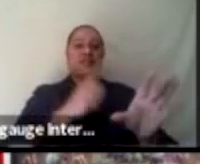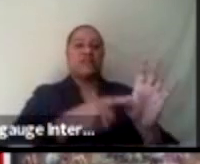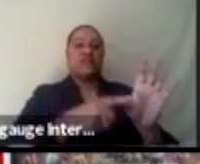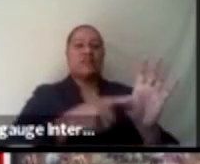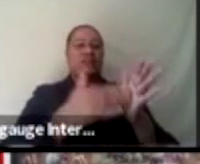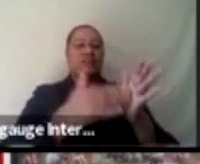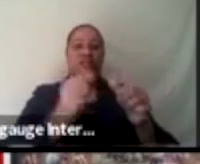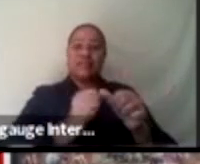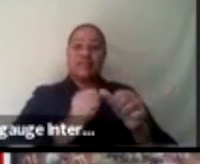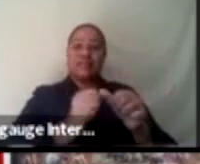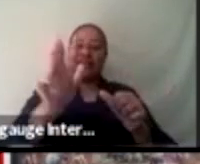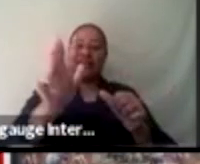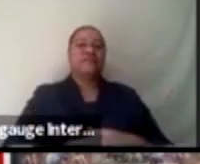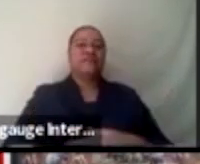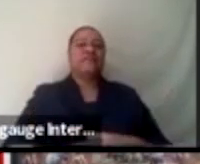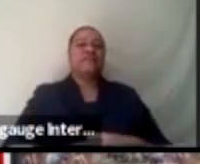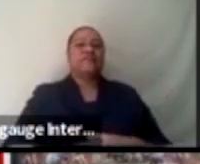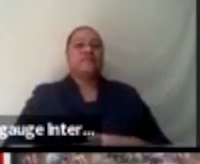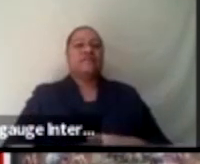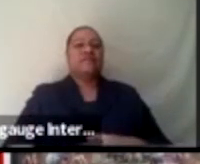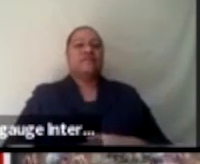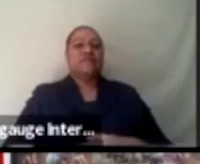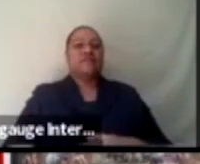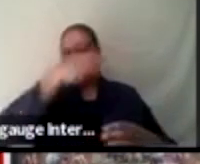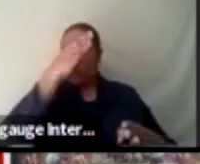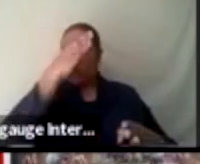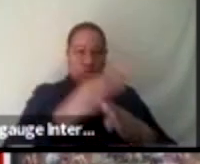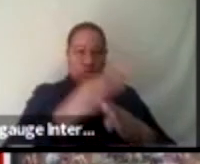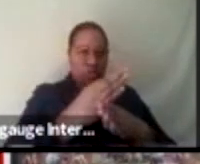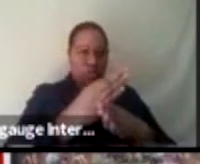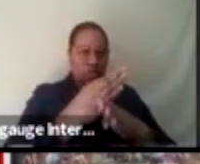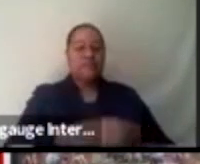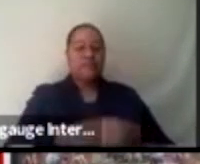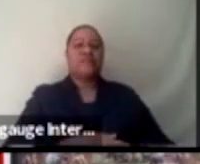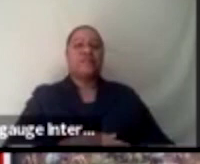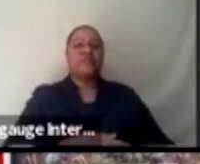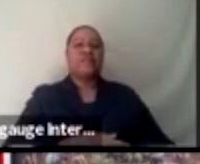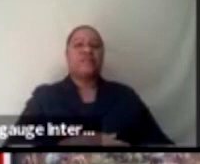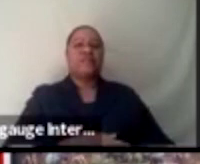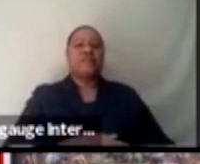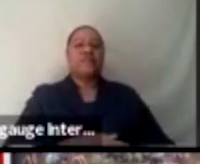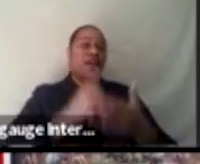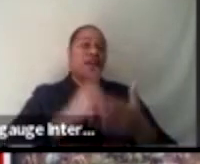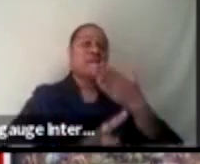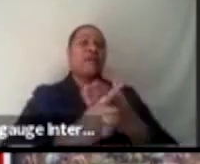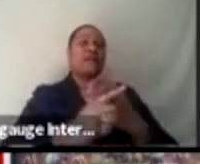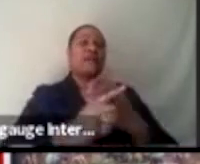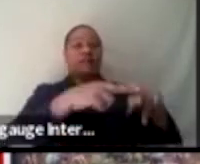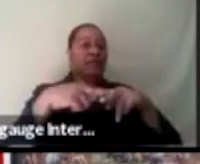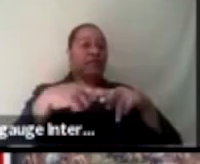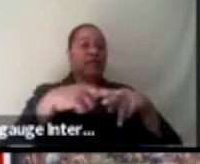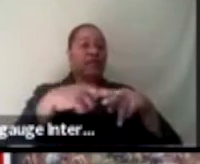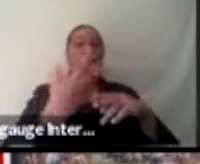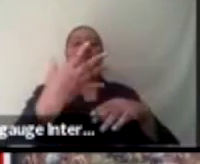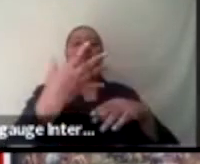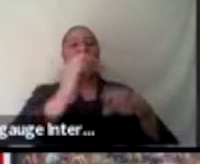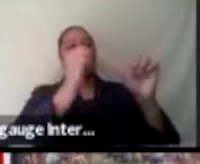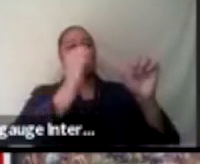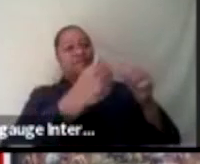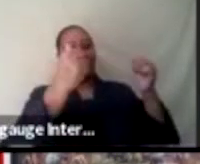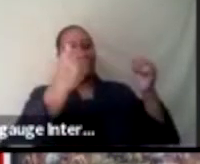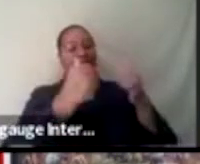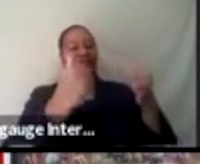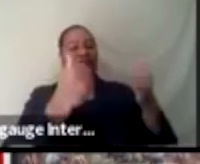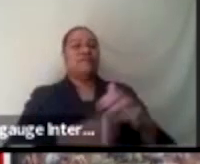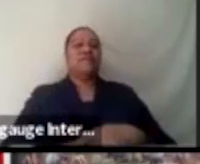Excellencies, I had initially hoped that when we convened here in Fiji for the 51st Pacific Islands Forum, the